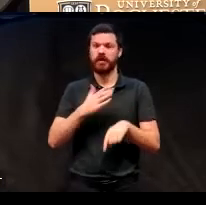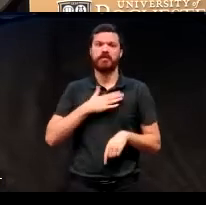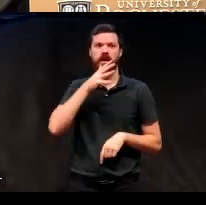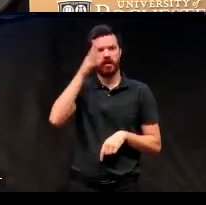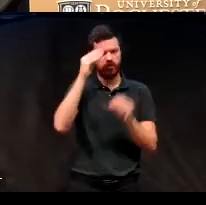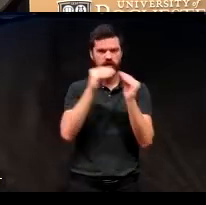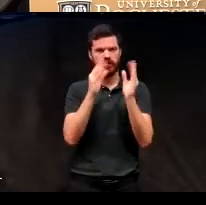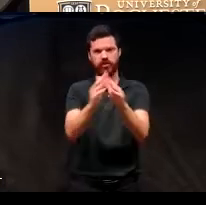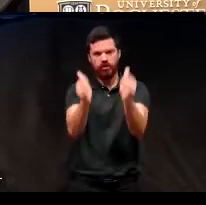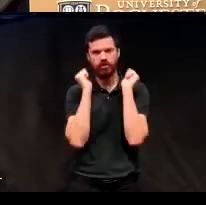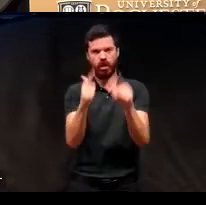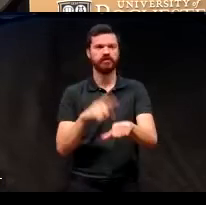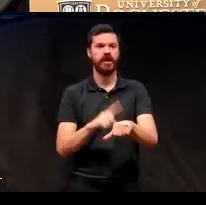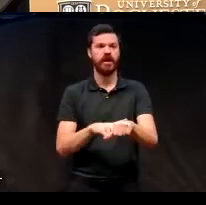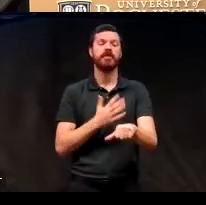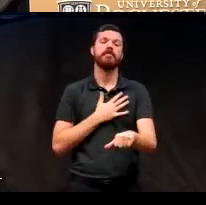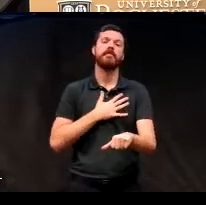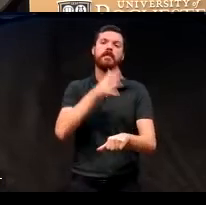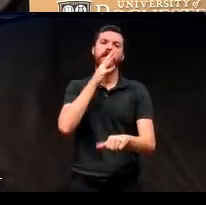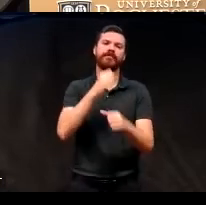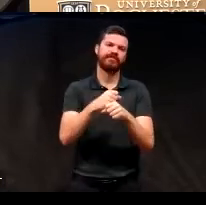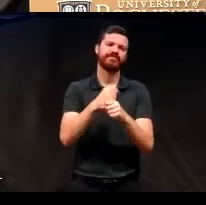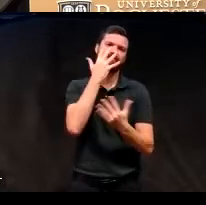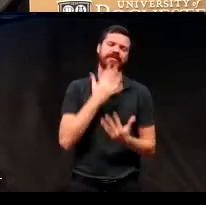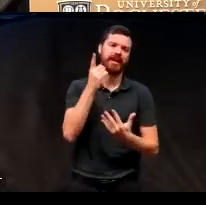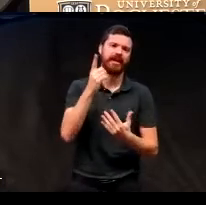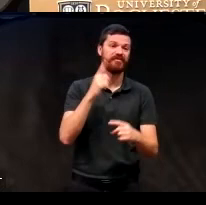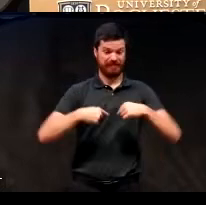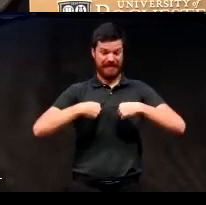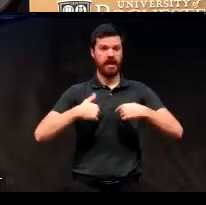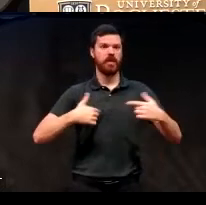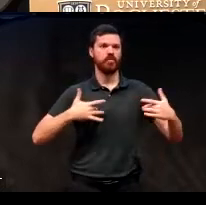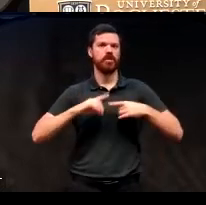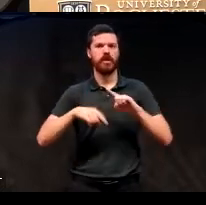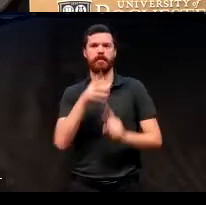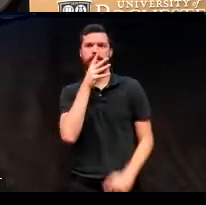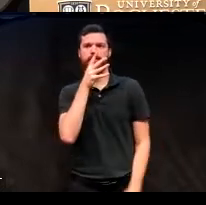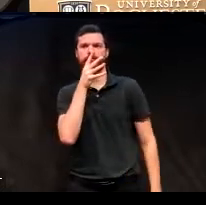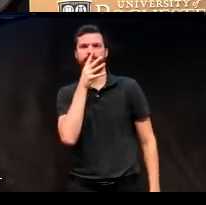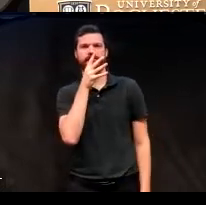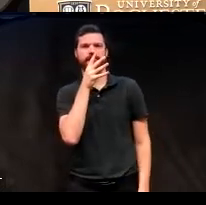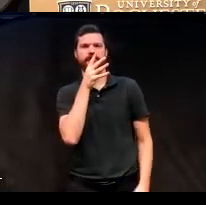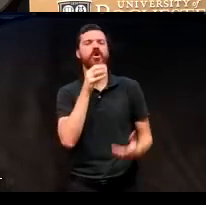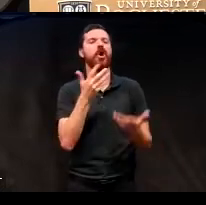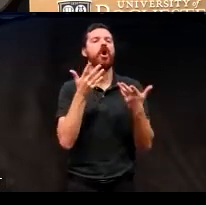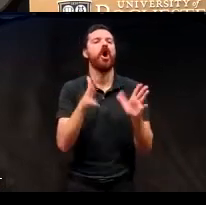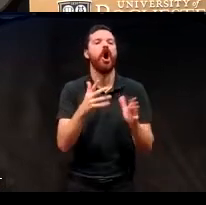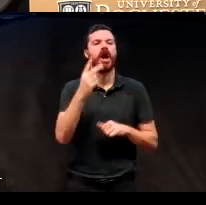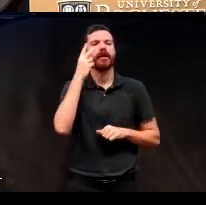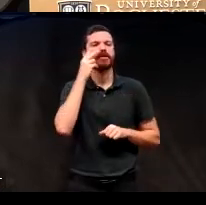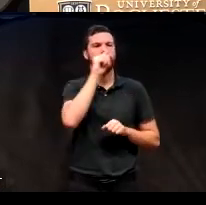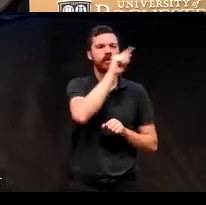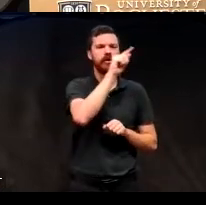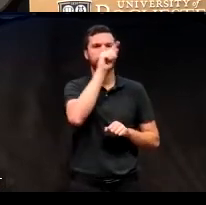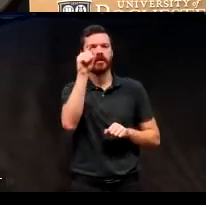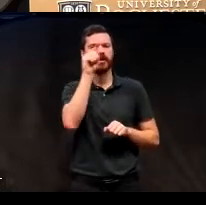all the time, and that made my mother sad. And even me, I was worried for her. So you can already see the quality of the